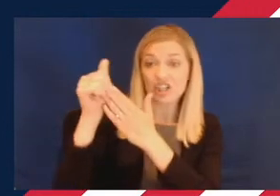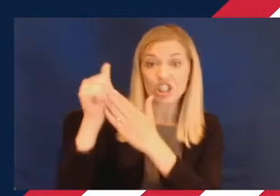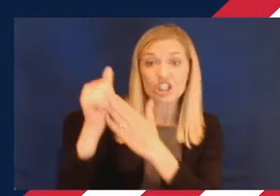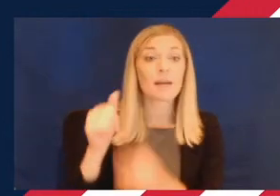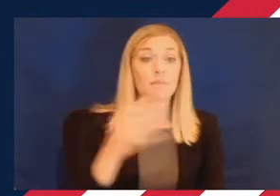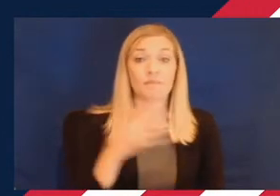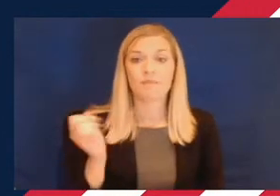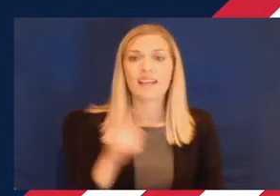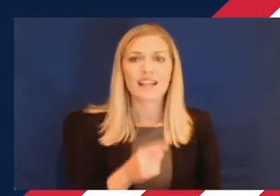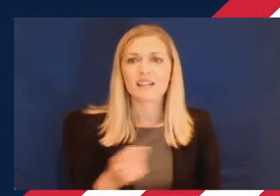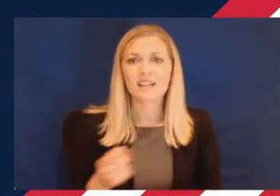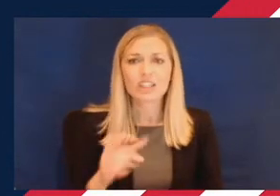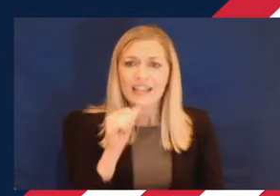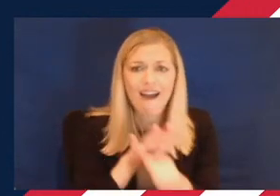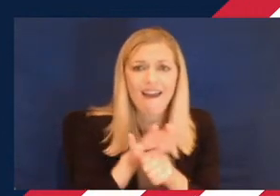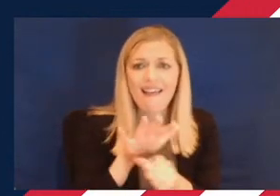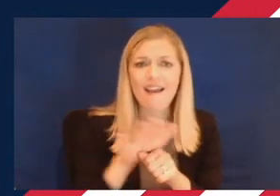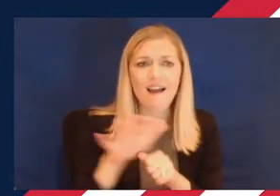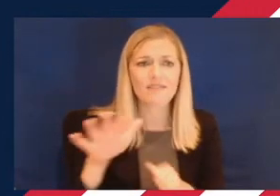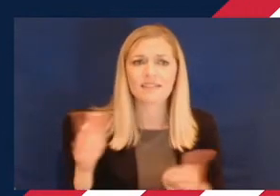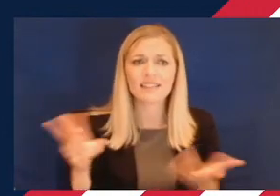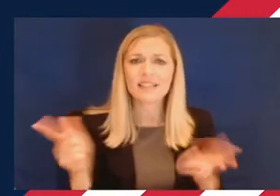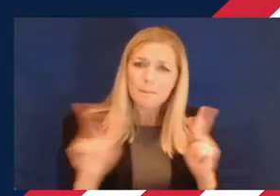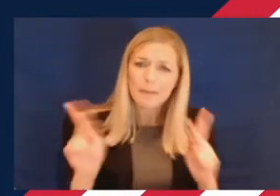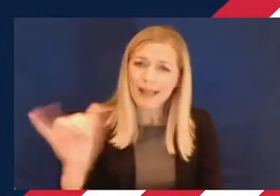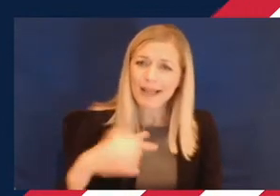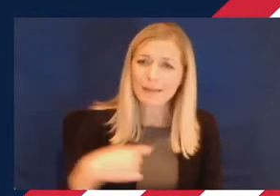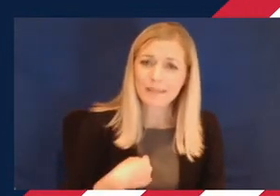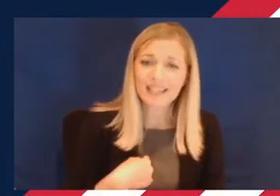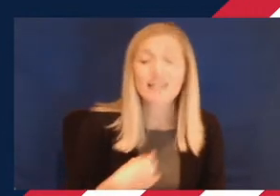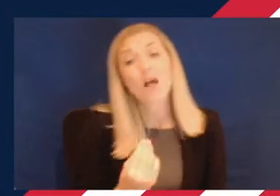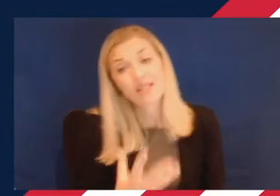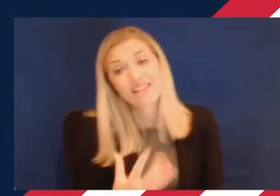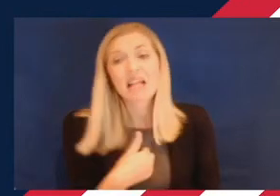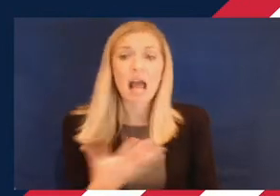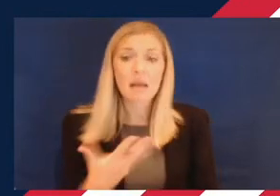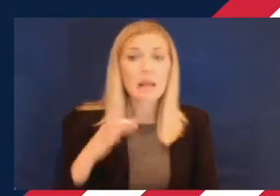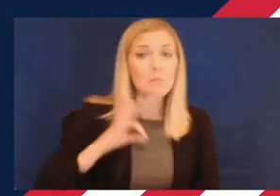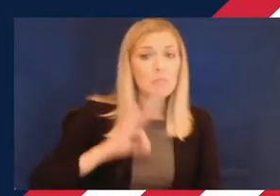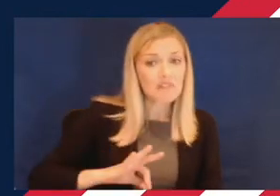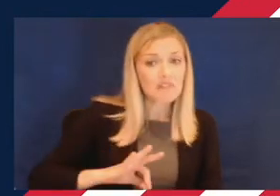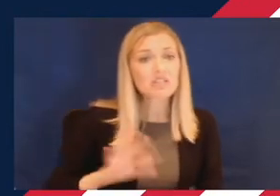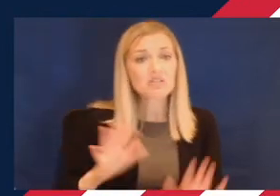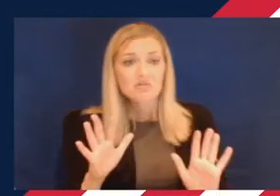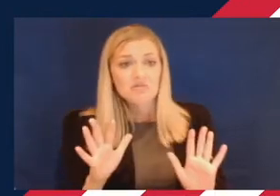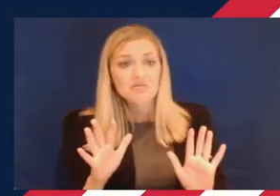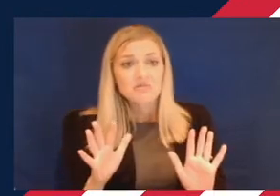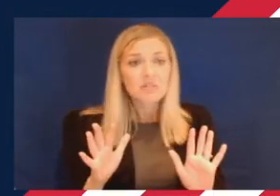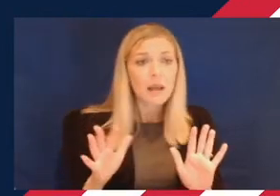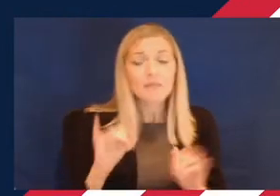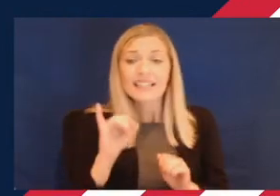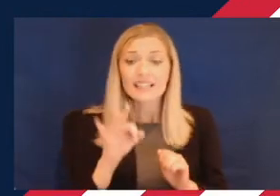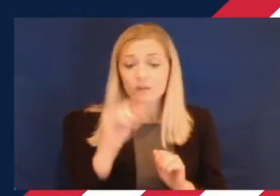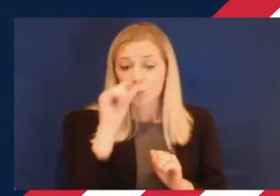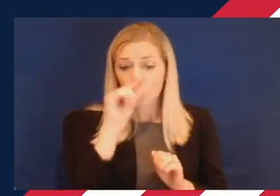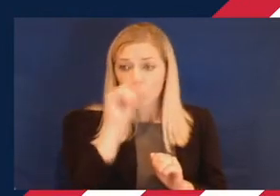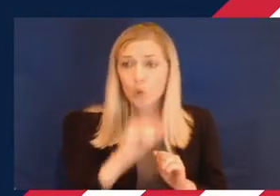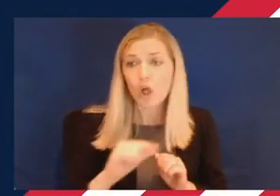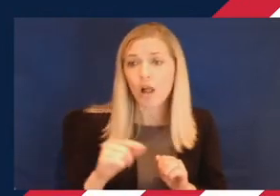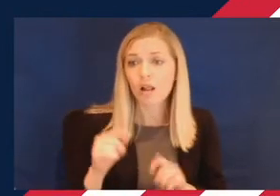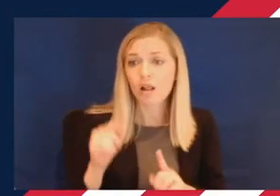me. Listen, I'm kind of privileged. I'm light. If you Google my face, you see that I'm very